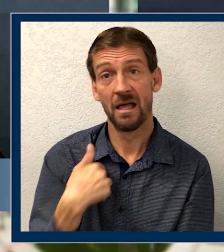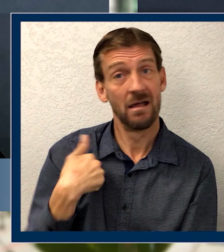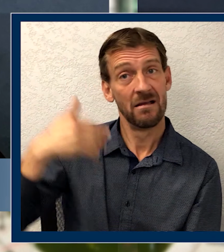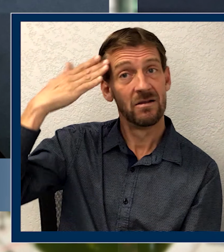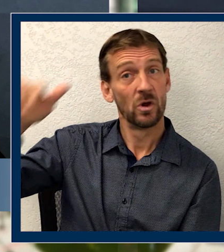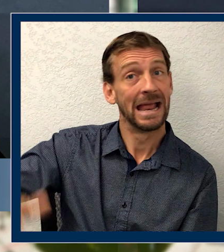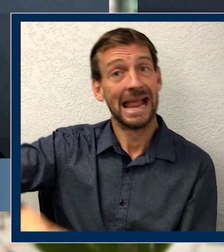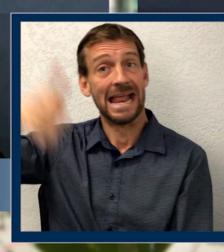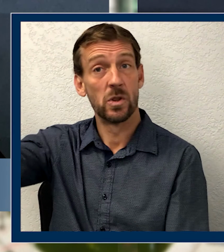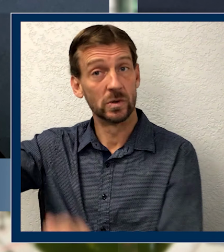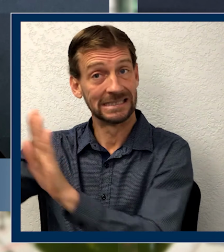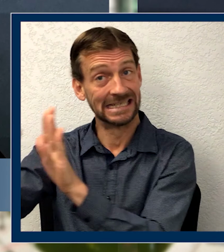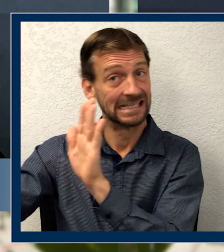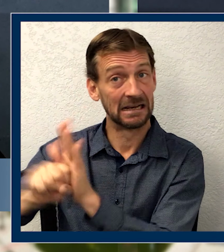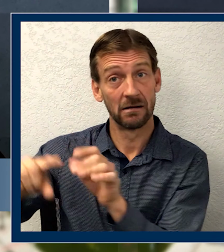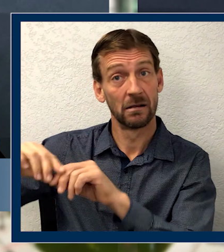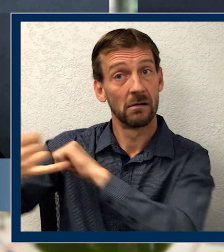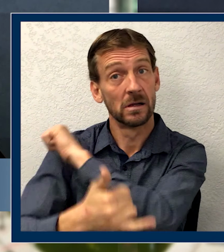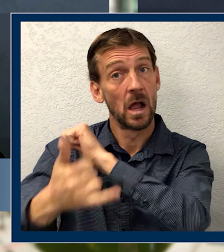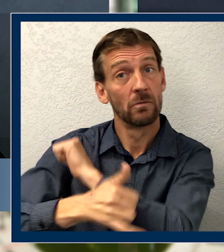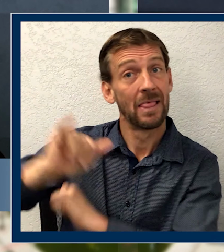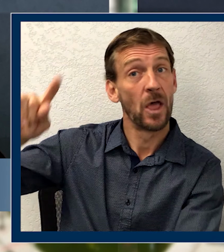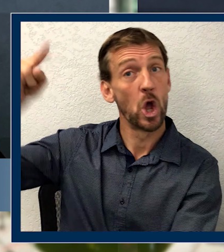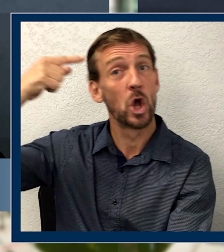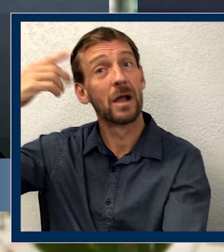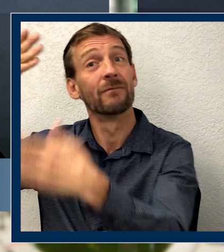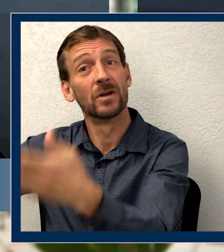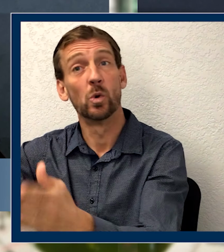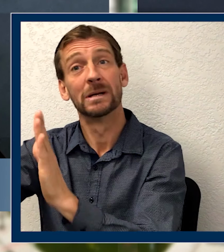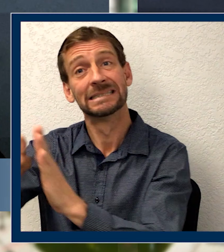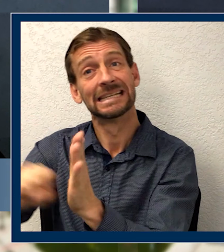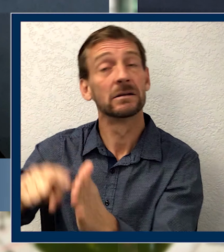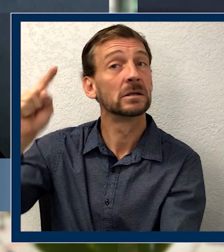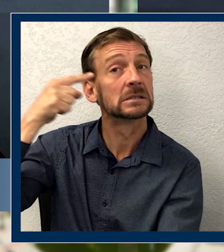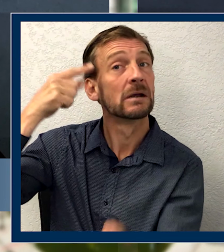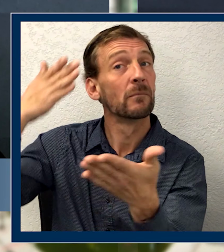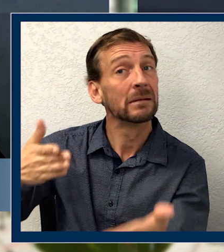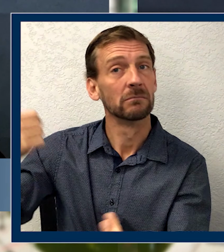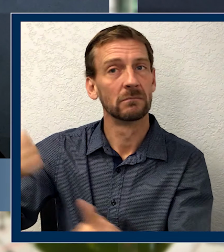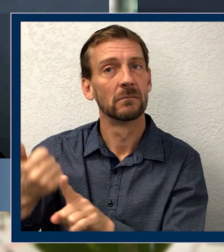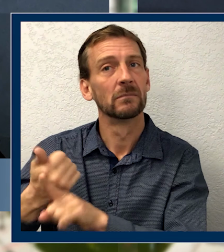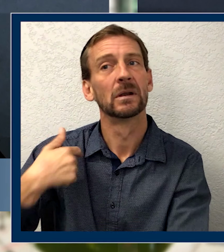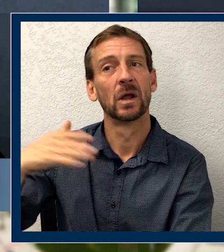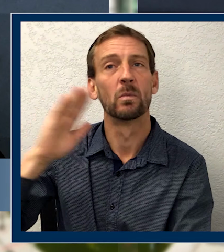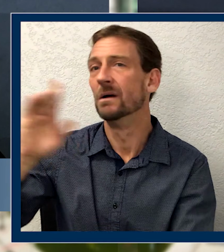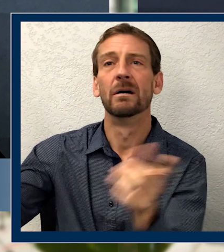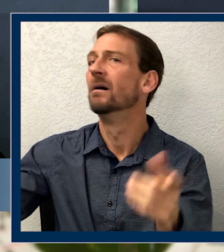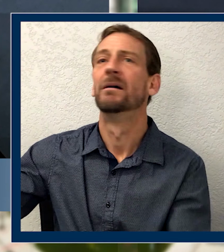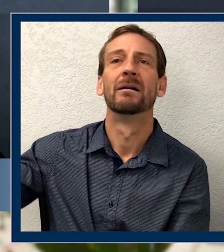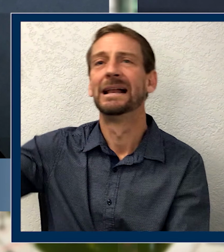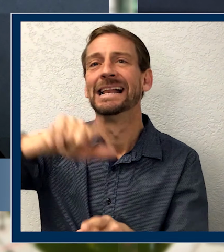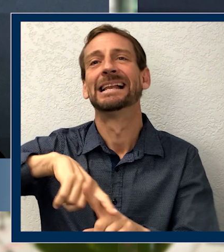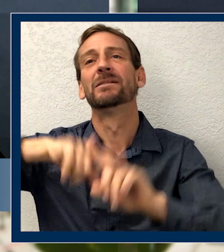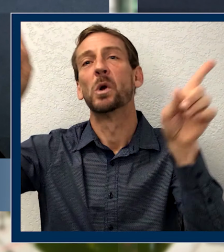any other state in the country that their governor or their state government has said that we're going to put it through another